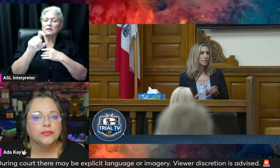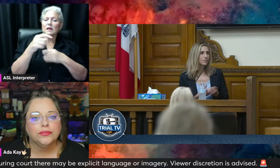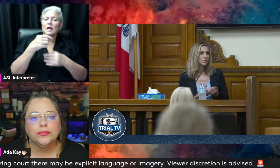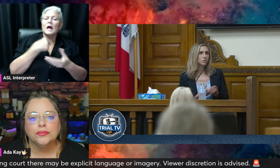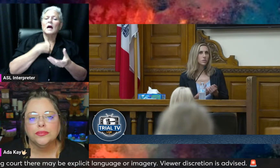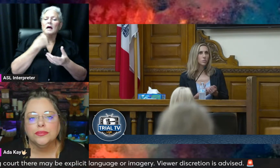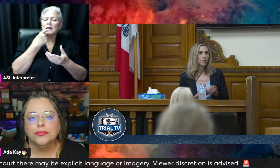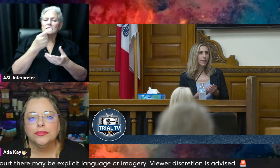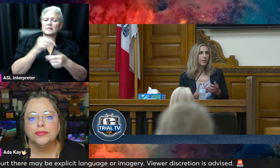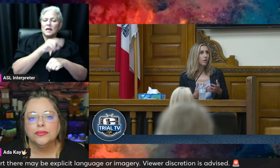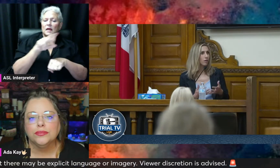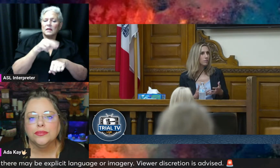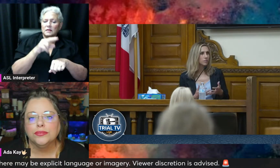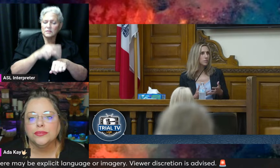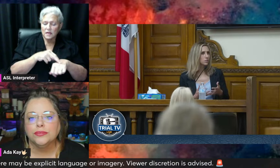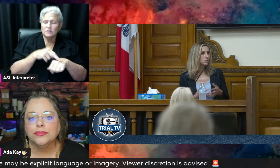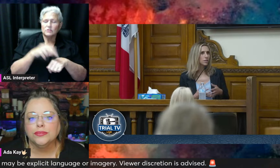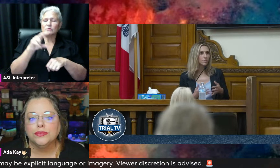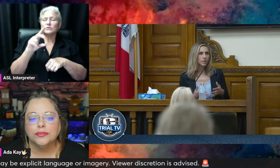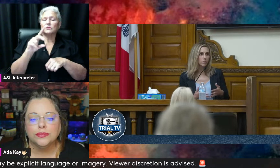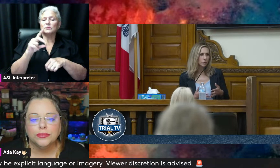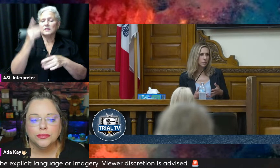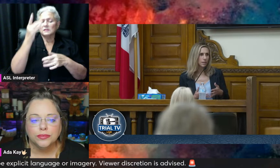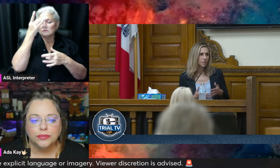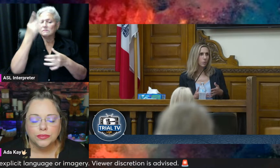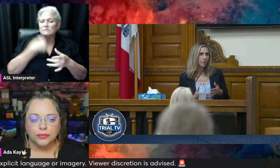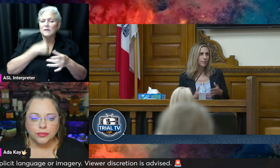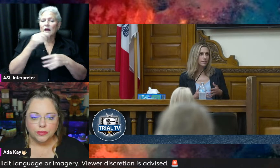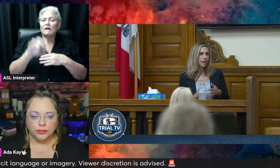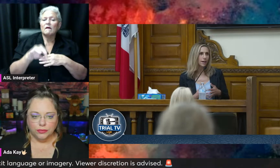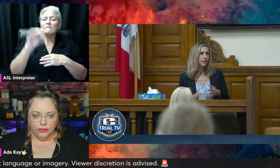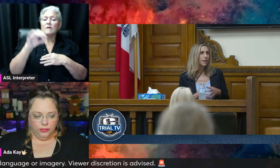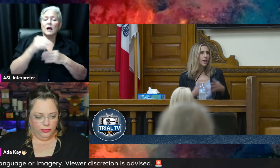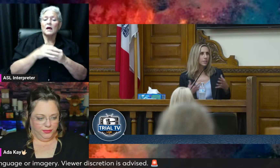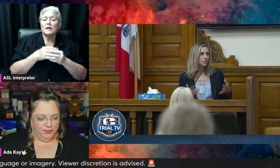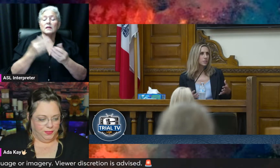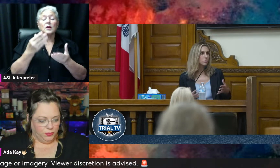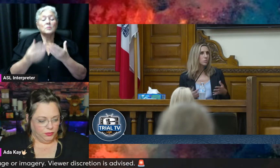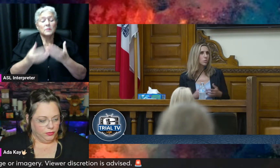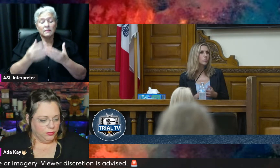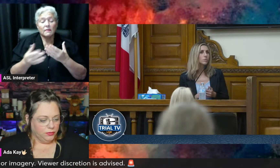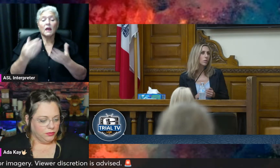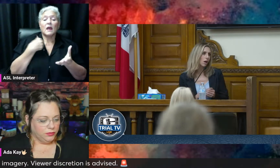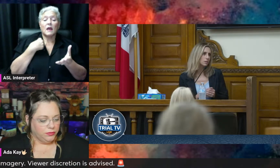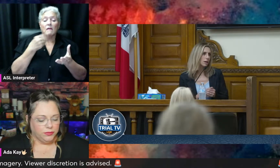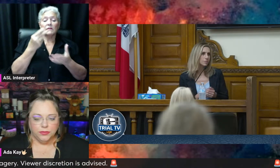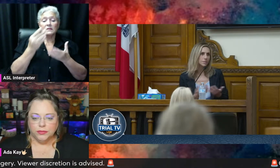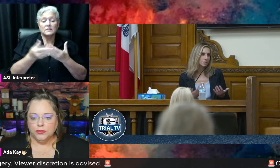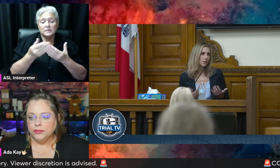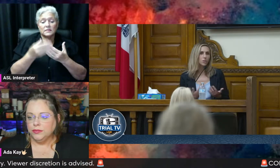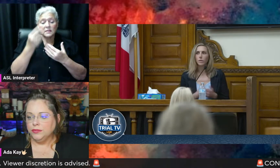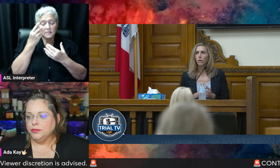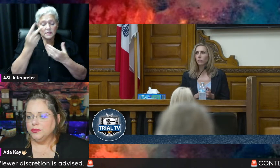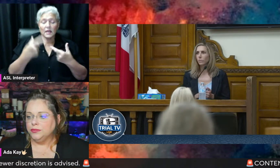find. Even though someone may have obvious injury, I may know exactly why they die, I still perform a full autopsy and document all of